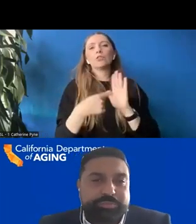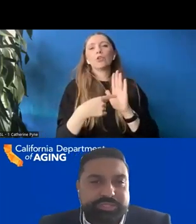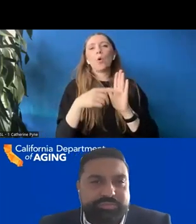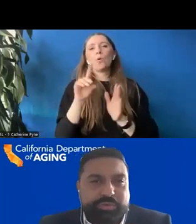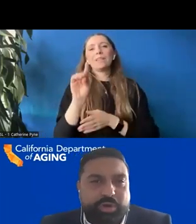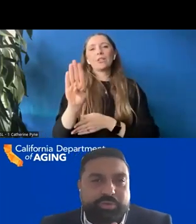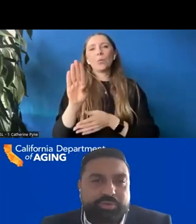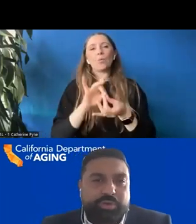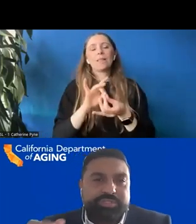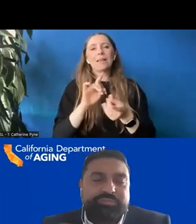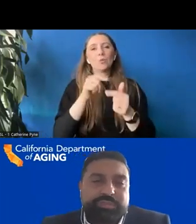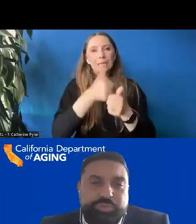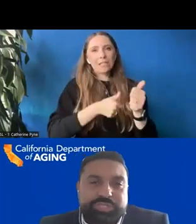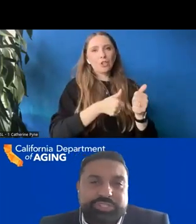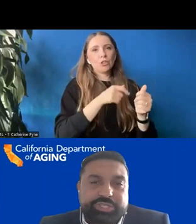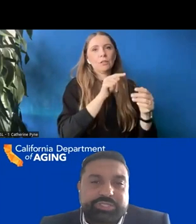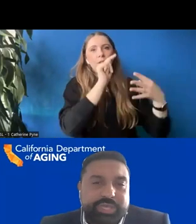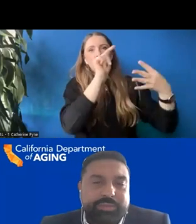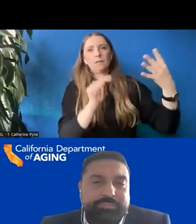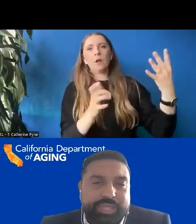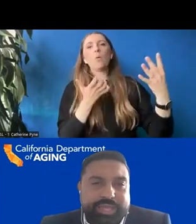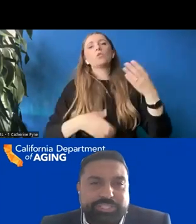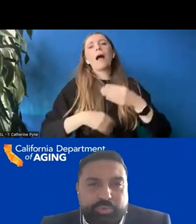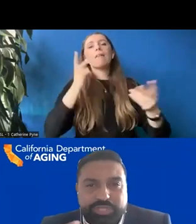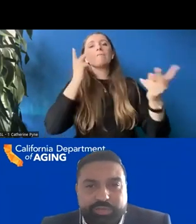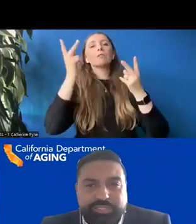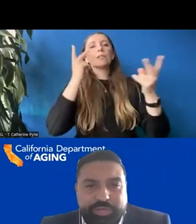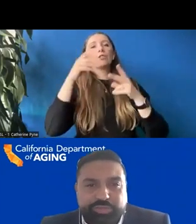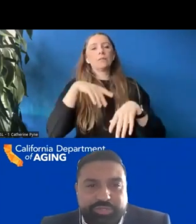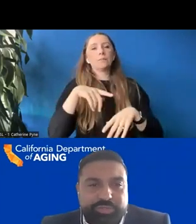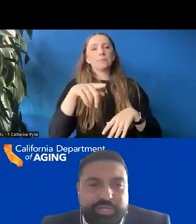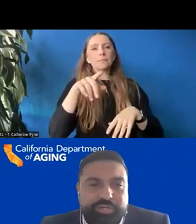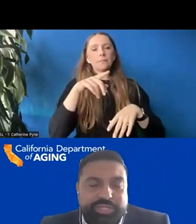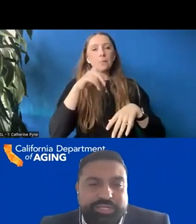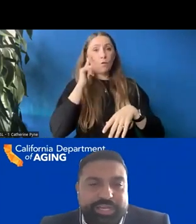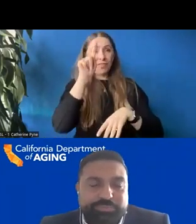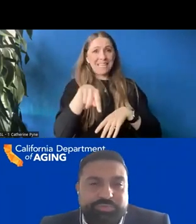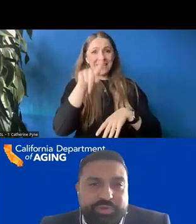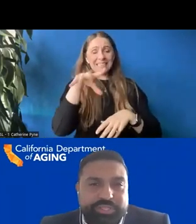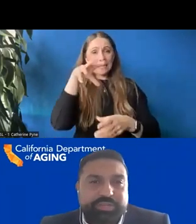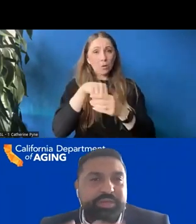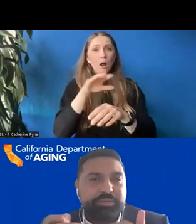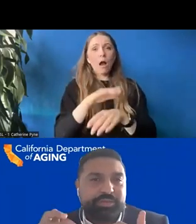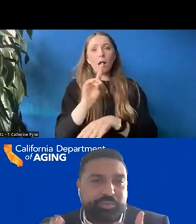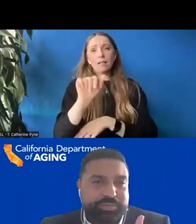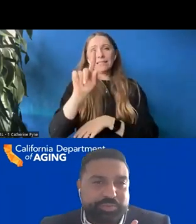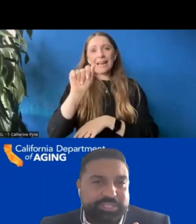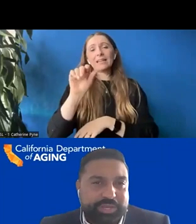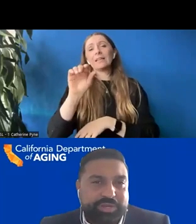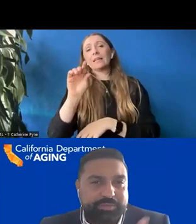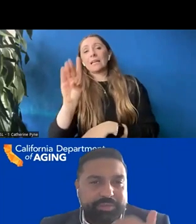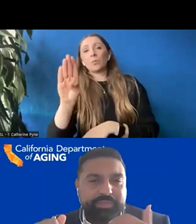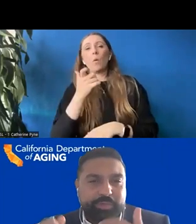each measure, because if you recall, our goal is to have visualizations and dashboards on these measures included on our data dashboard for aging, because we want to